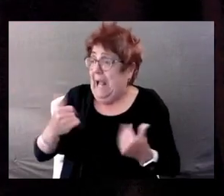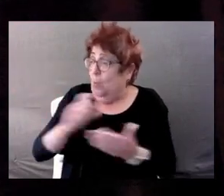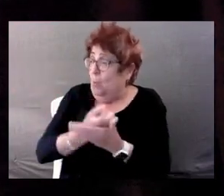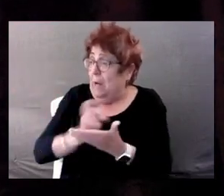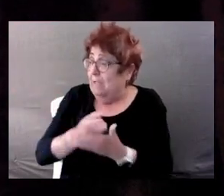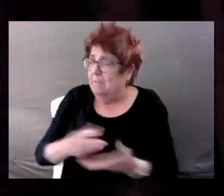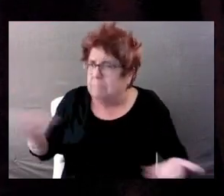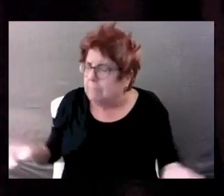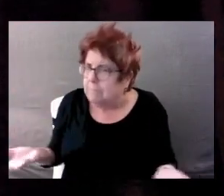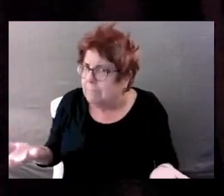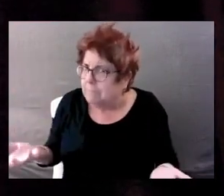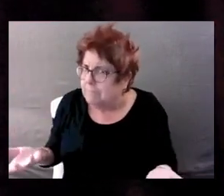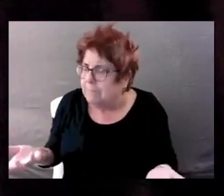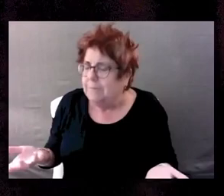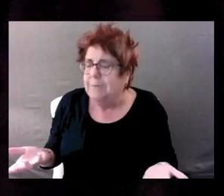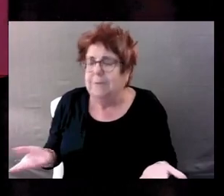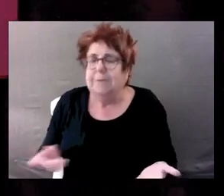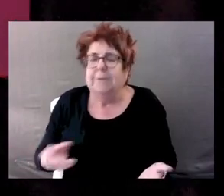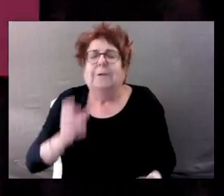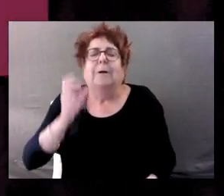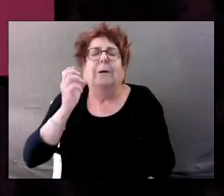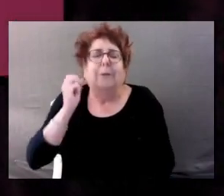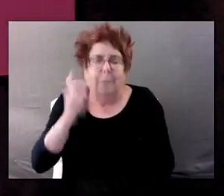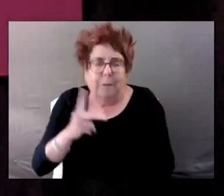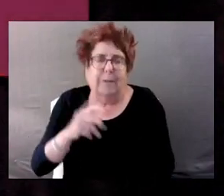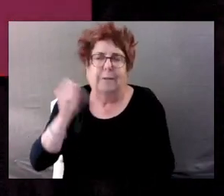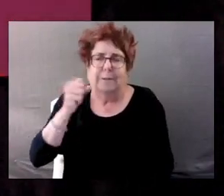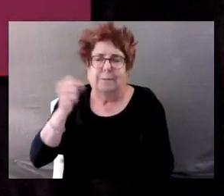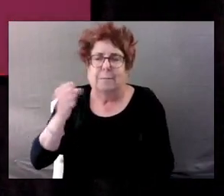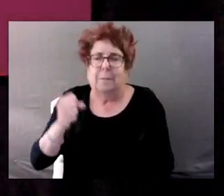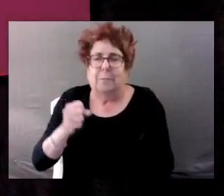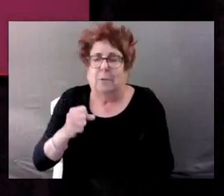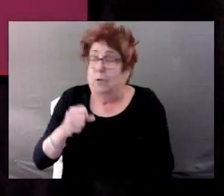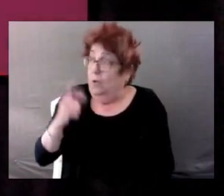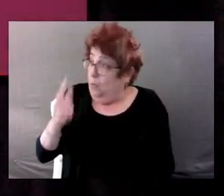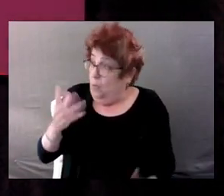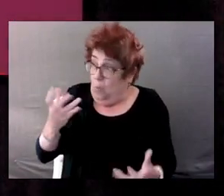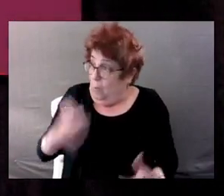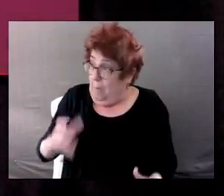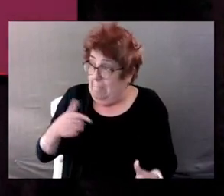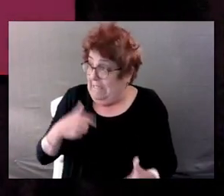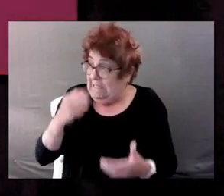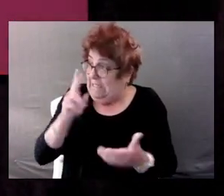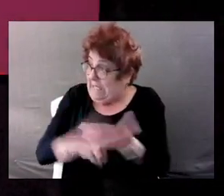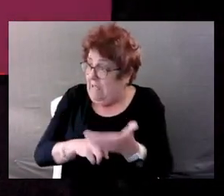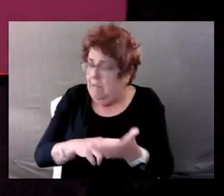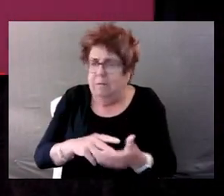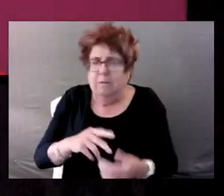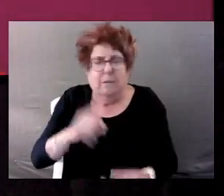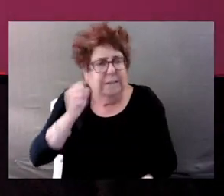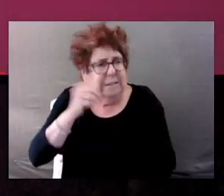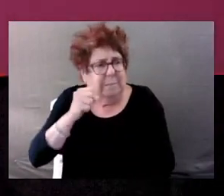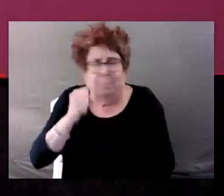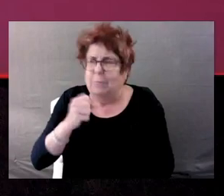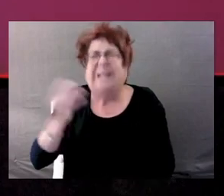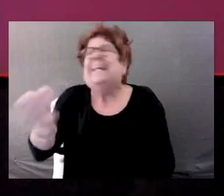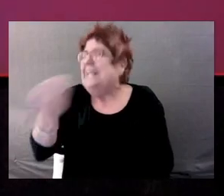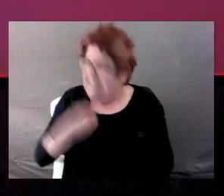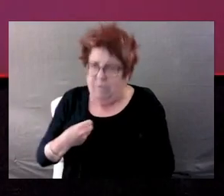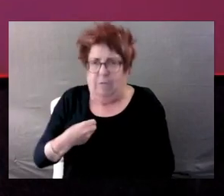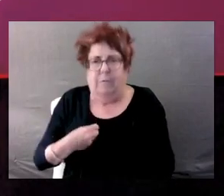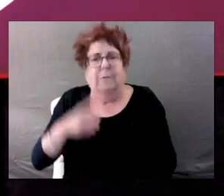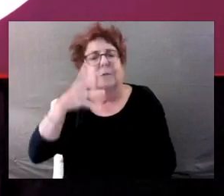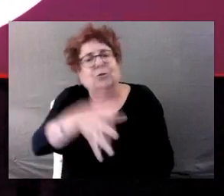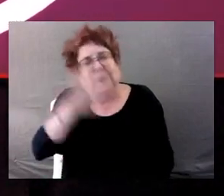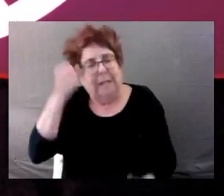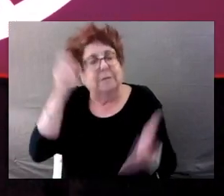Okay. I said, yes, ma'am. Well, don't you want me to sign the thing? I said, yes, ma'am. Well, give it here. So she takes it, and she signs it.